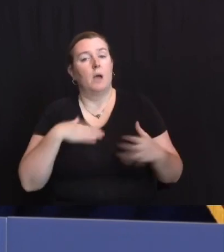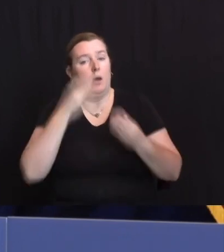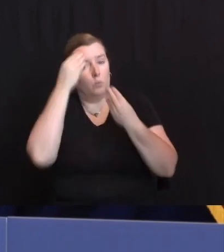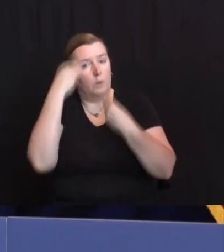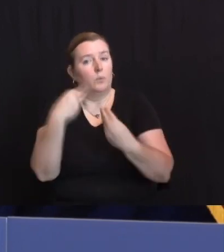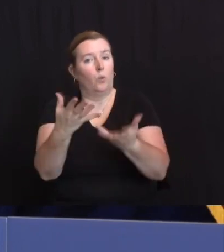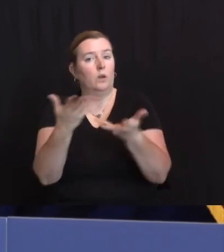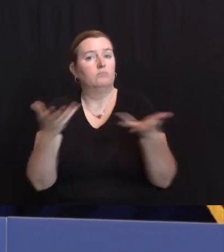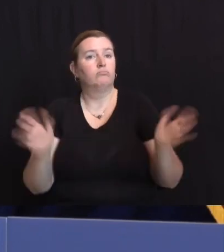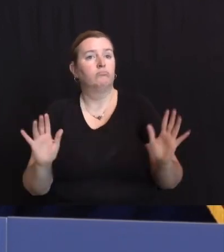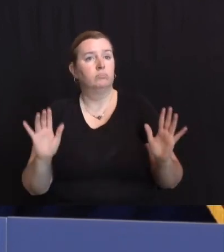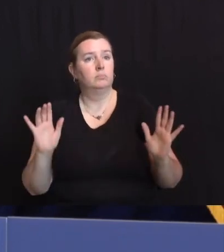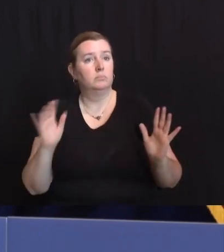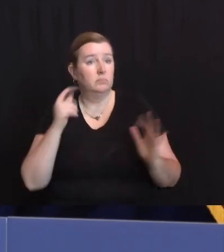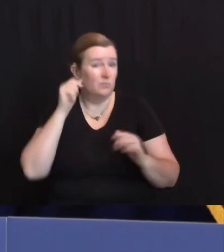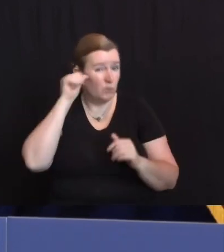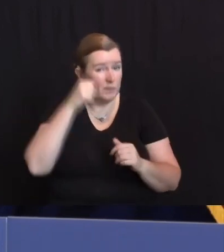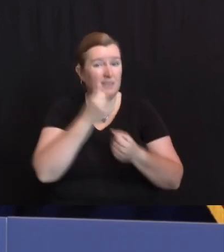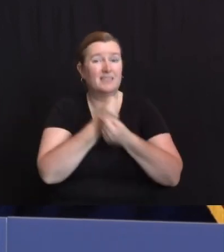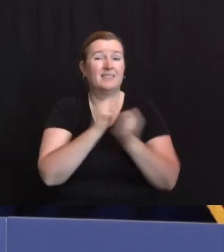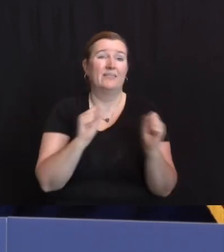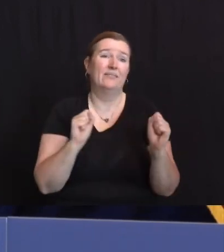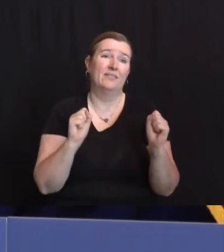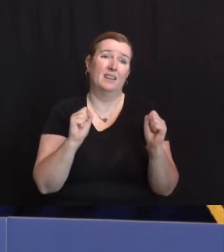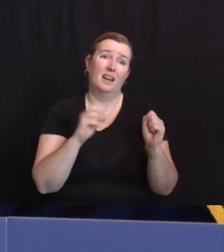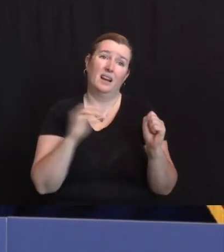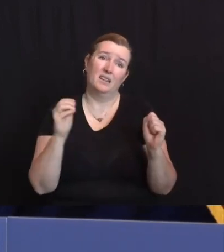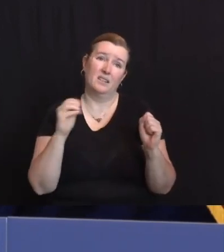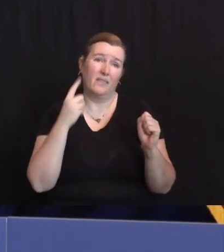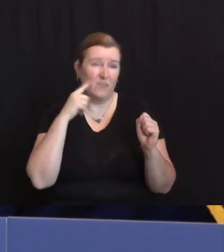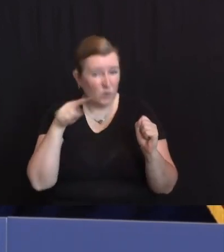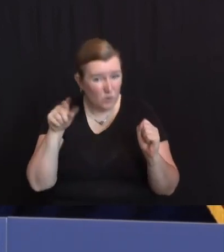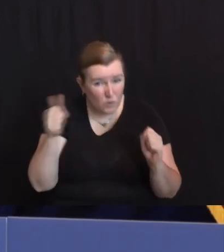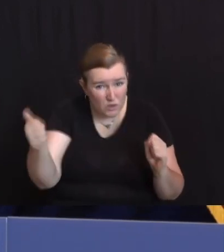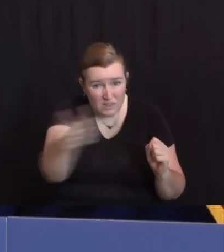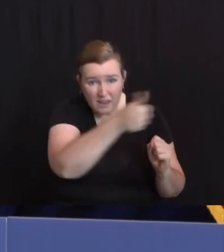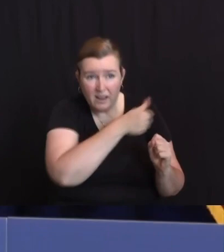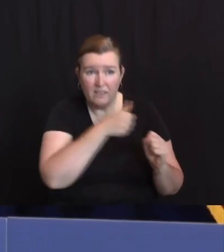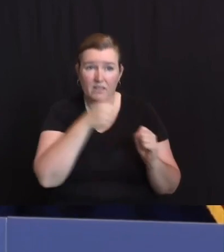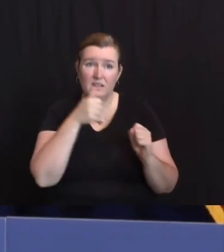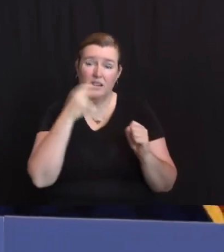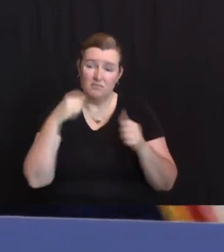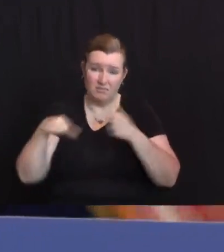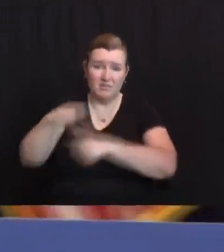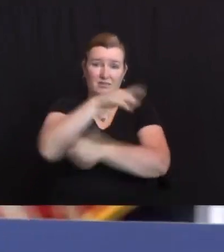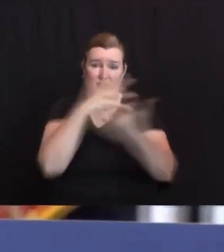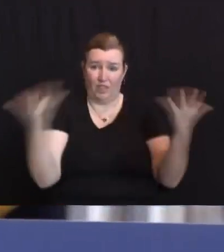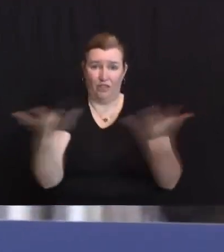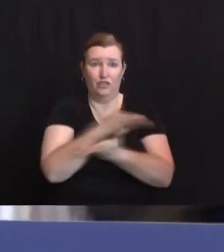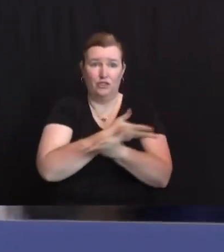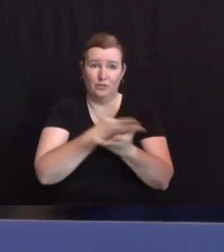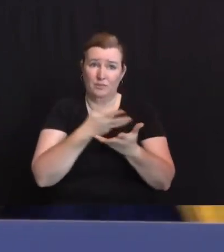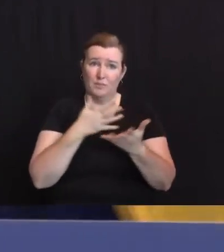As always, stay safe and remember, for each other and for us all, please take the call. Thank